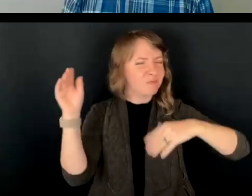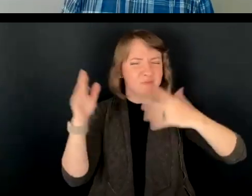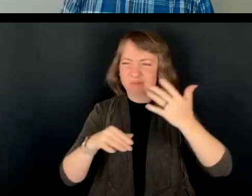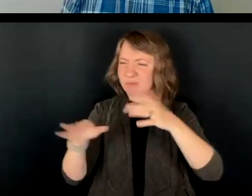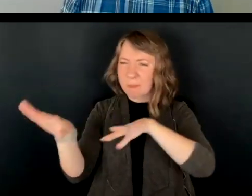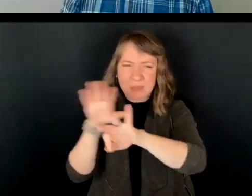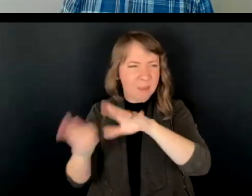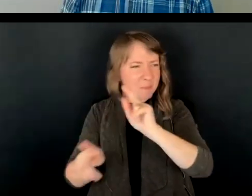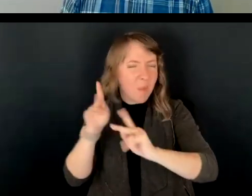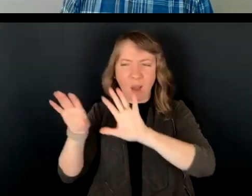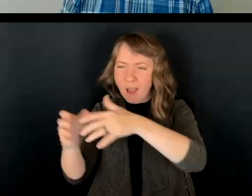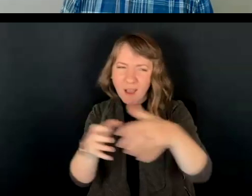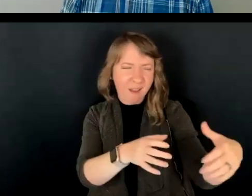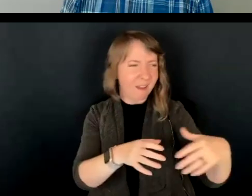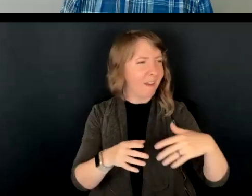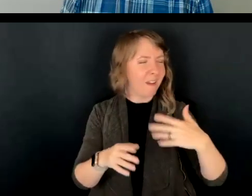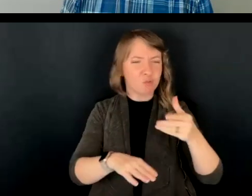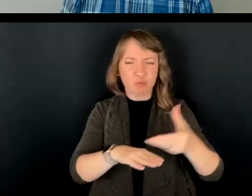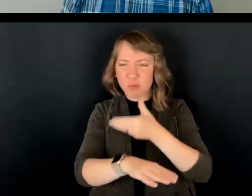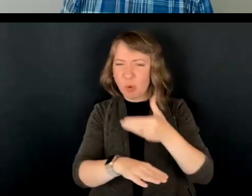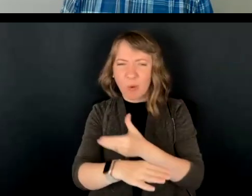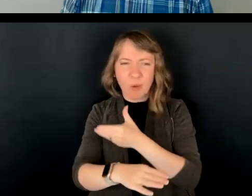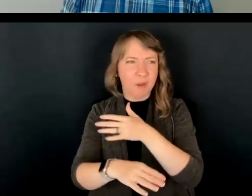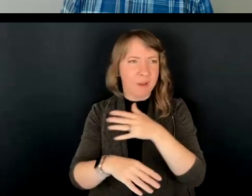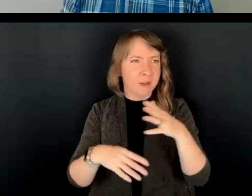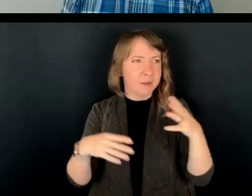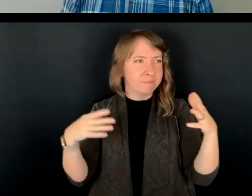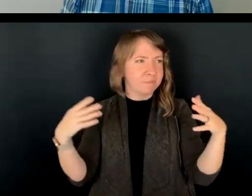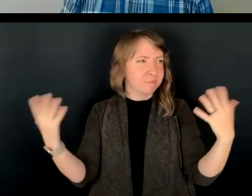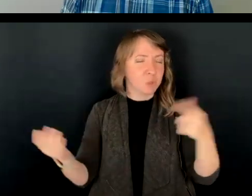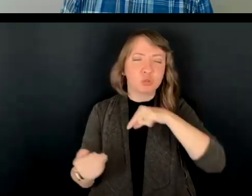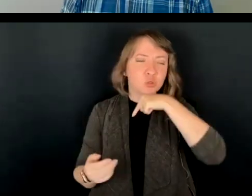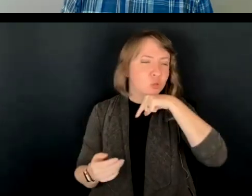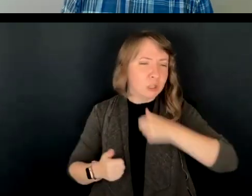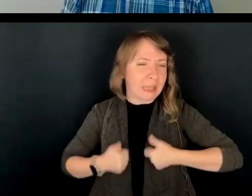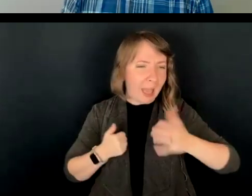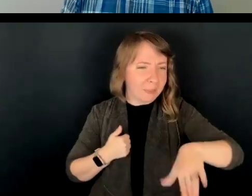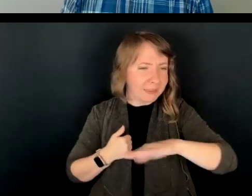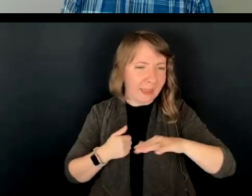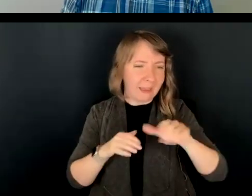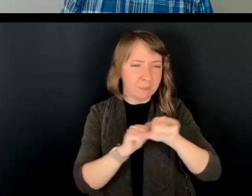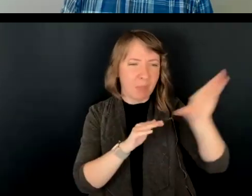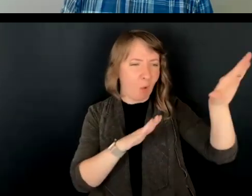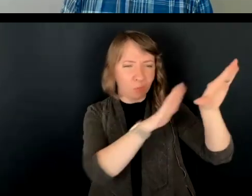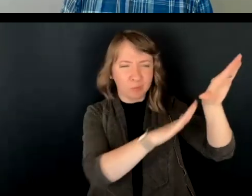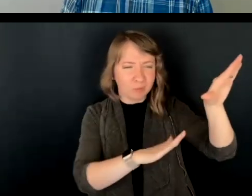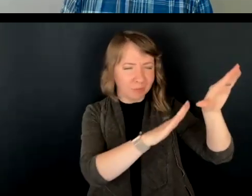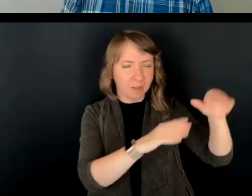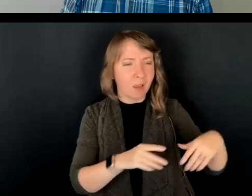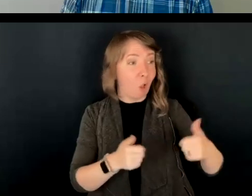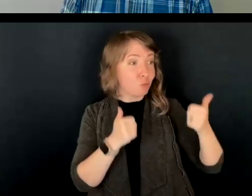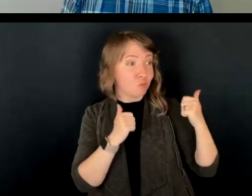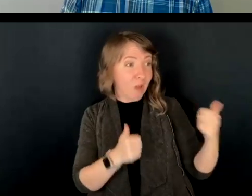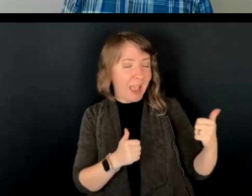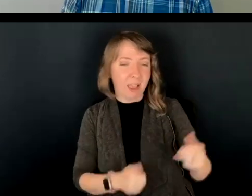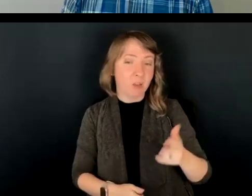and restore turkey habitat on the side of this mountain. That sounds great. You got 3 or 4 different